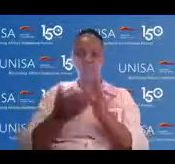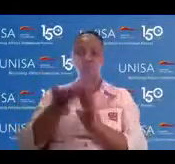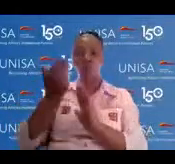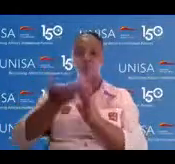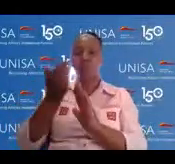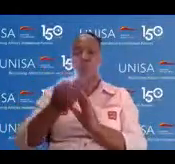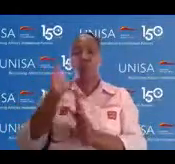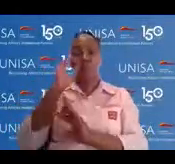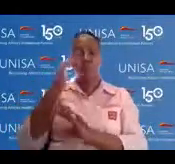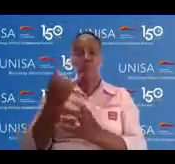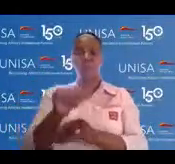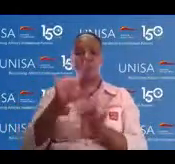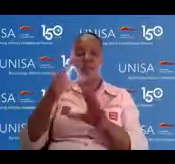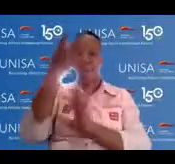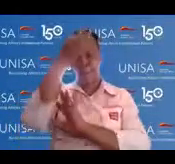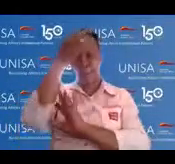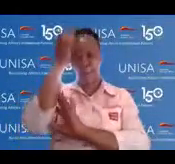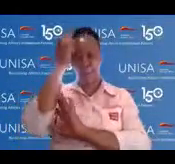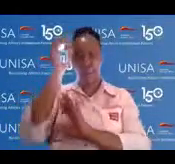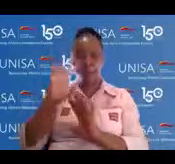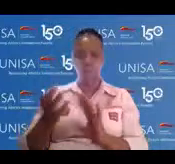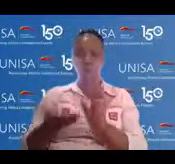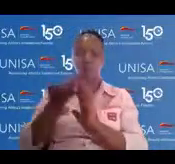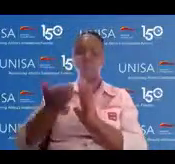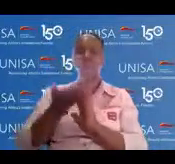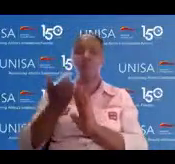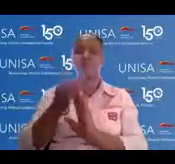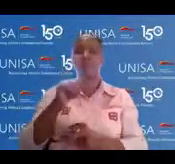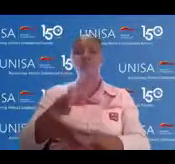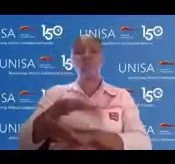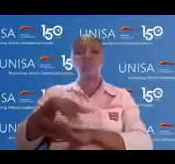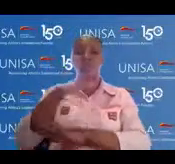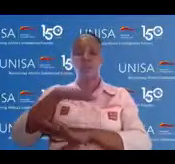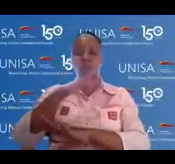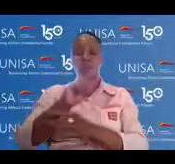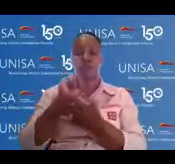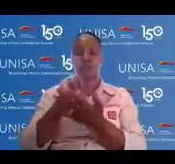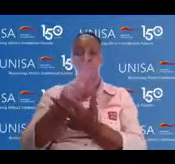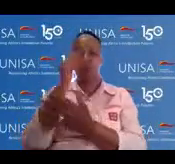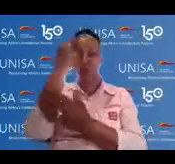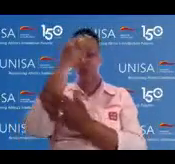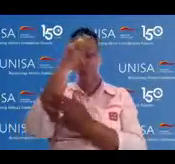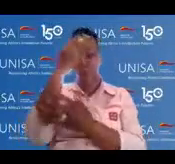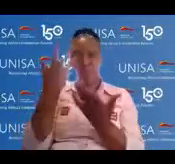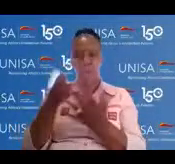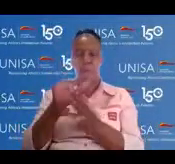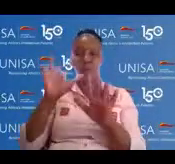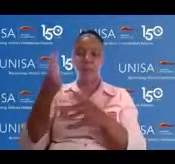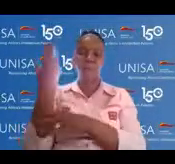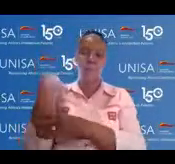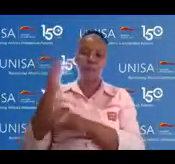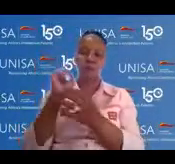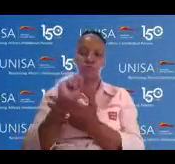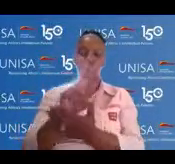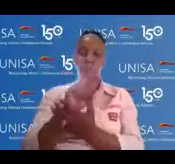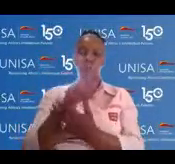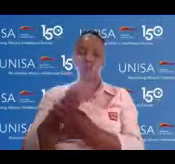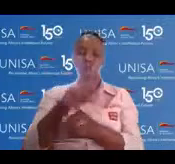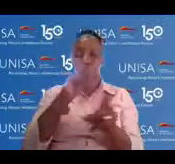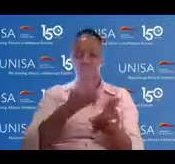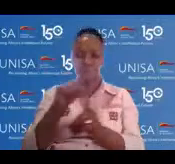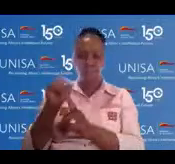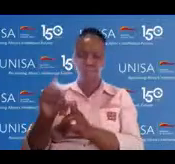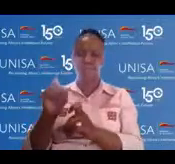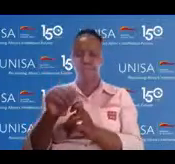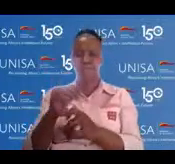Then, so if this is basically 12 o'clock, we've got till 10 past 12 to take those pictures and start the upload. But